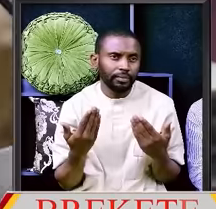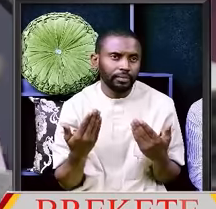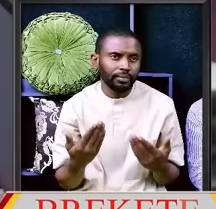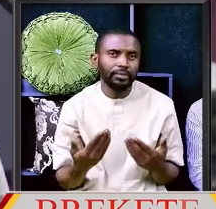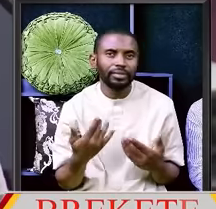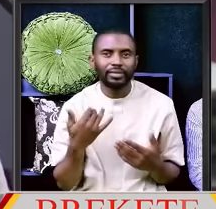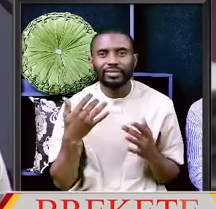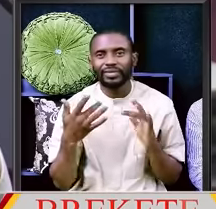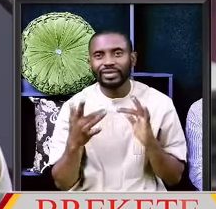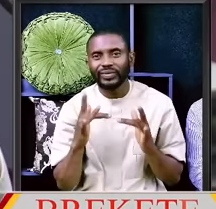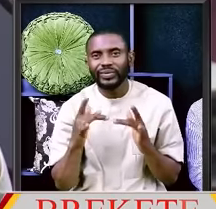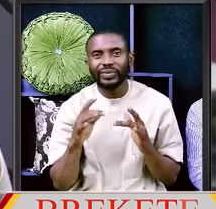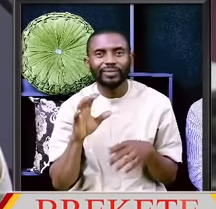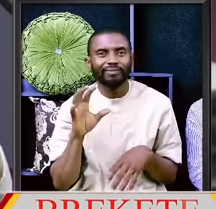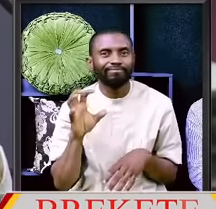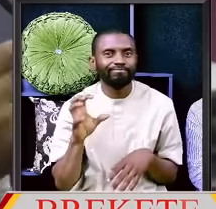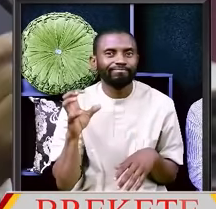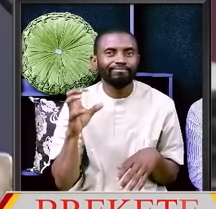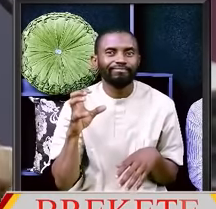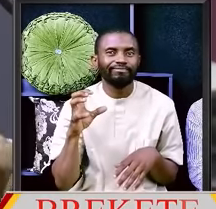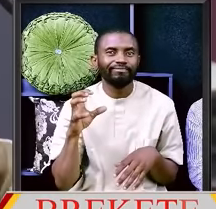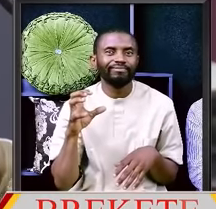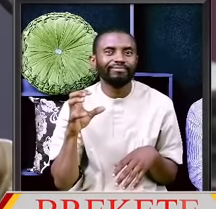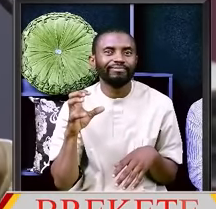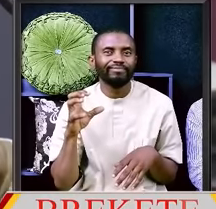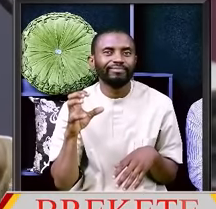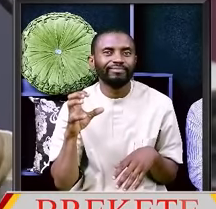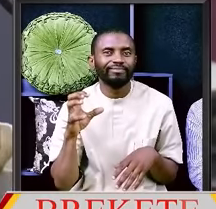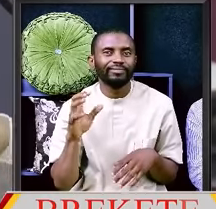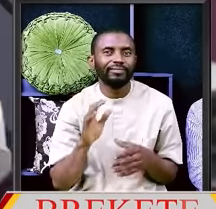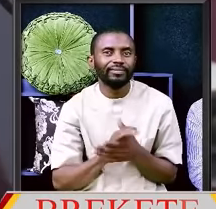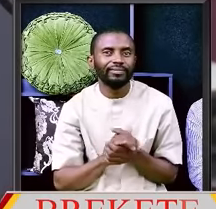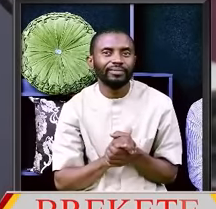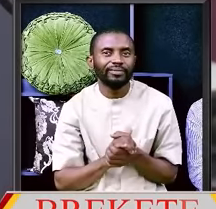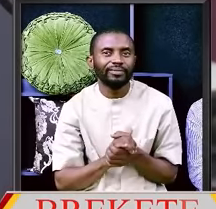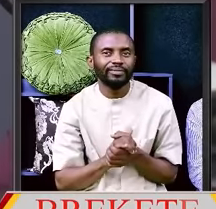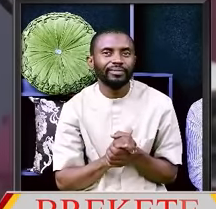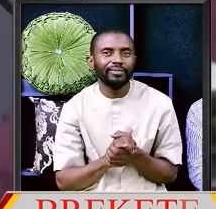Hey, yeah. Network. Hey.